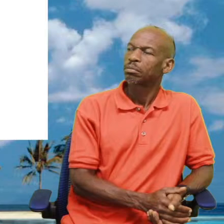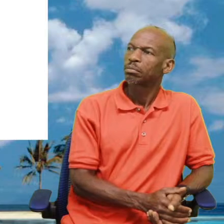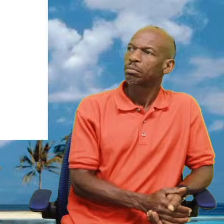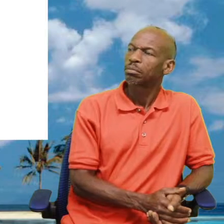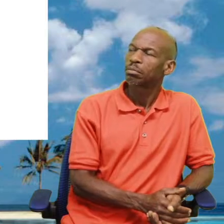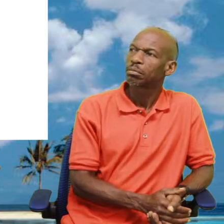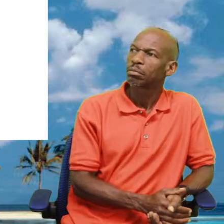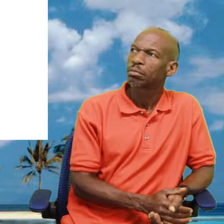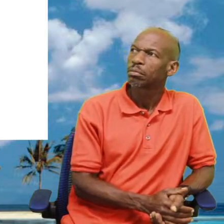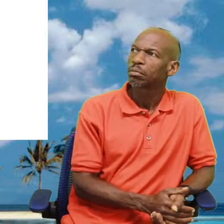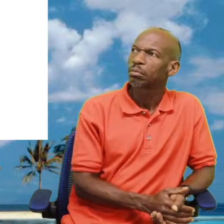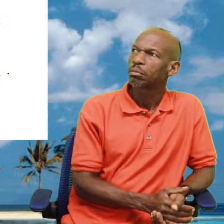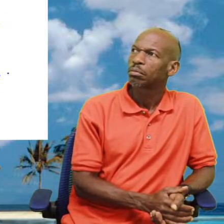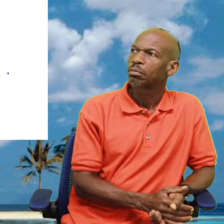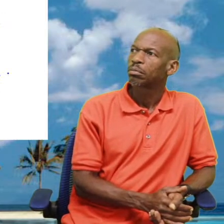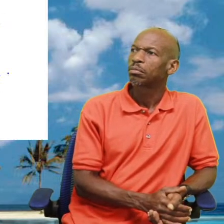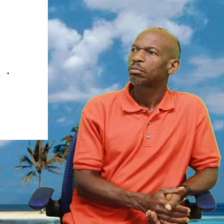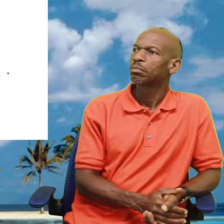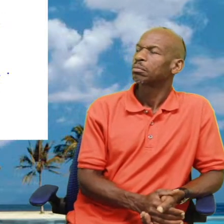All right.